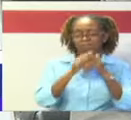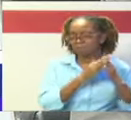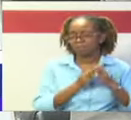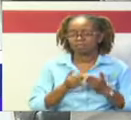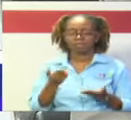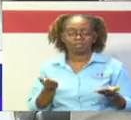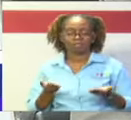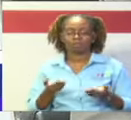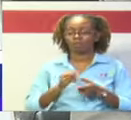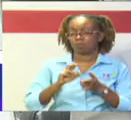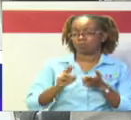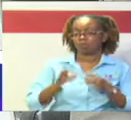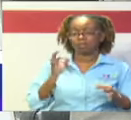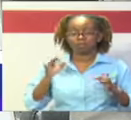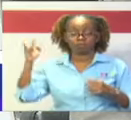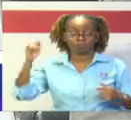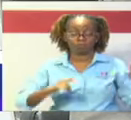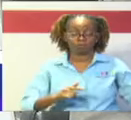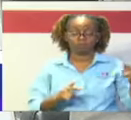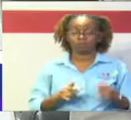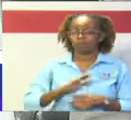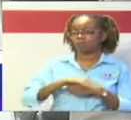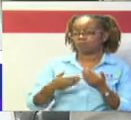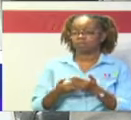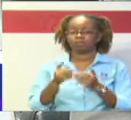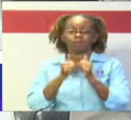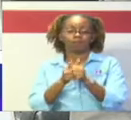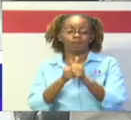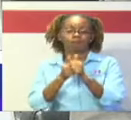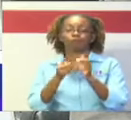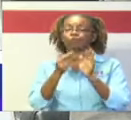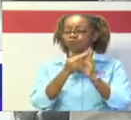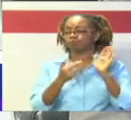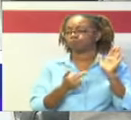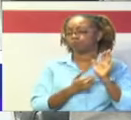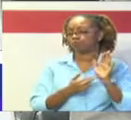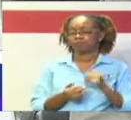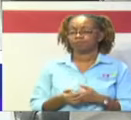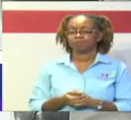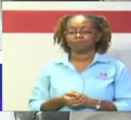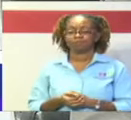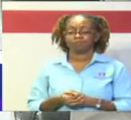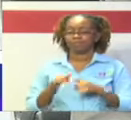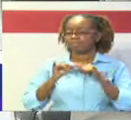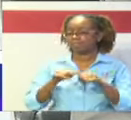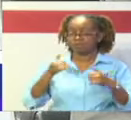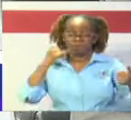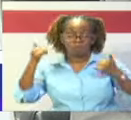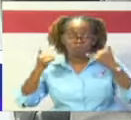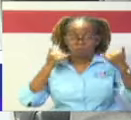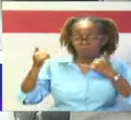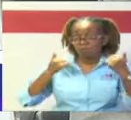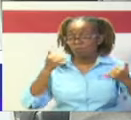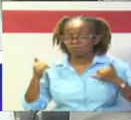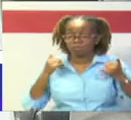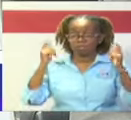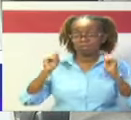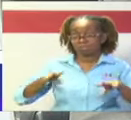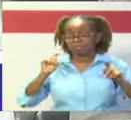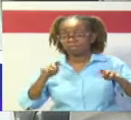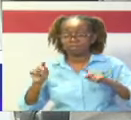national, all of those procedures are always followed. There's always very robust contact tracing and testing of the